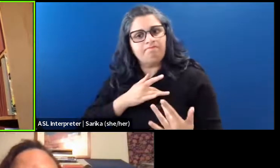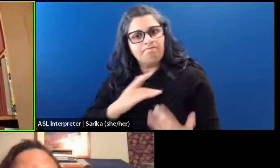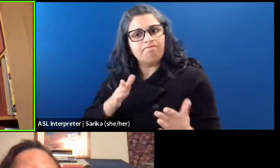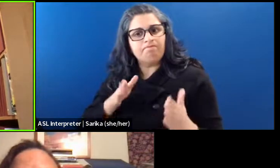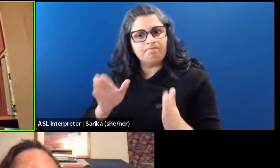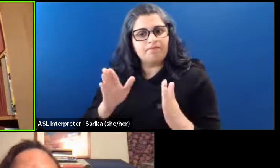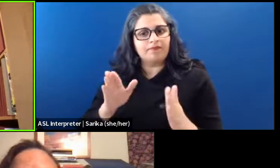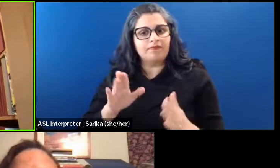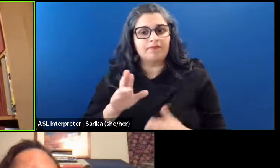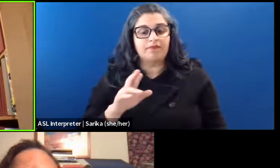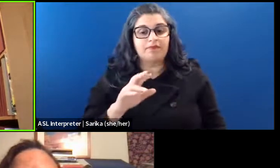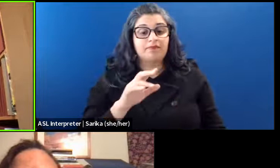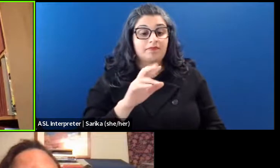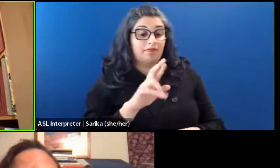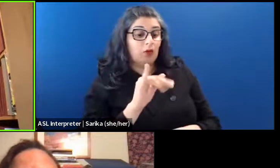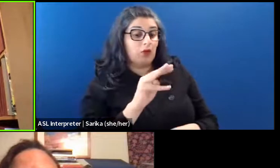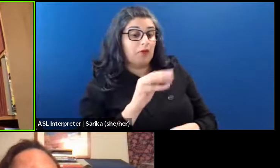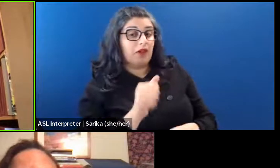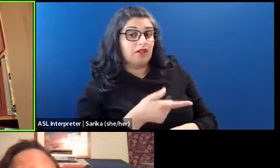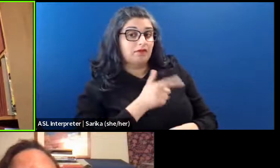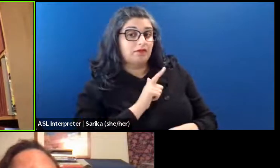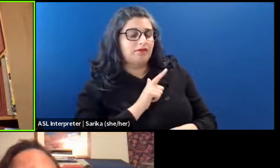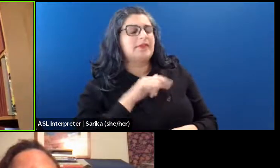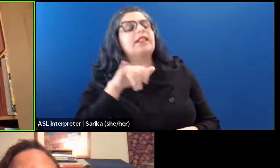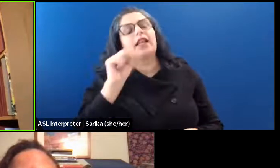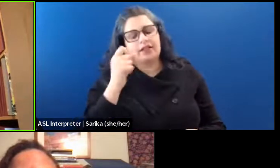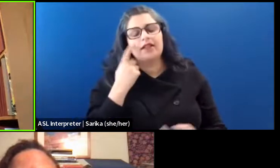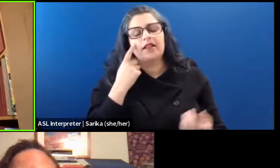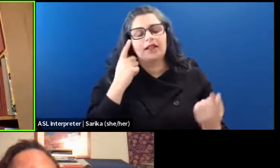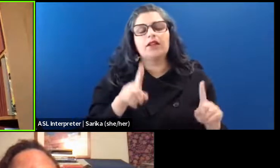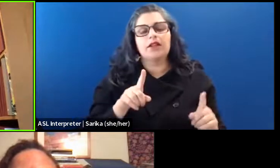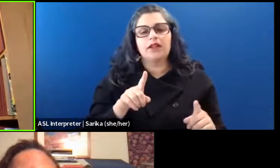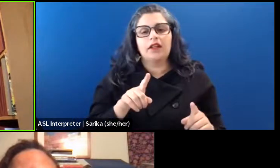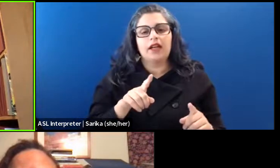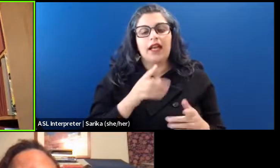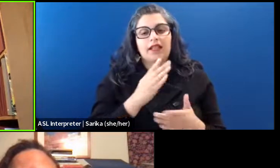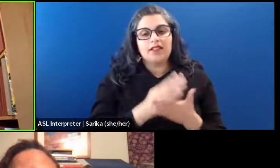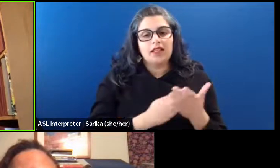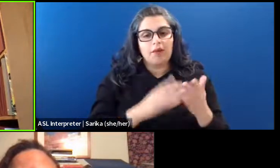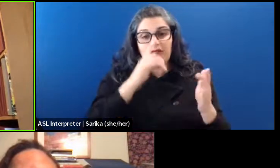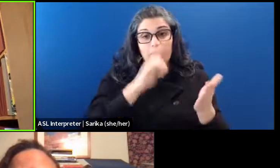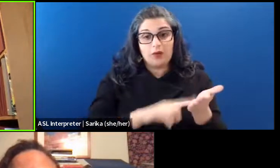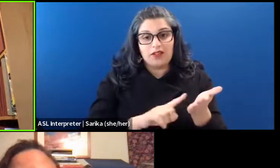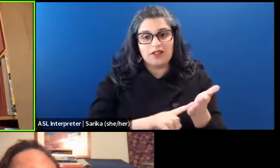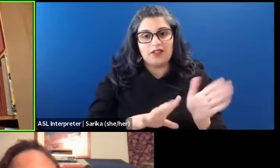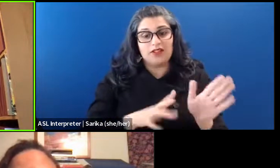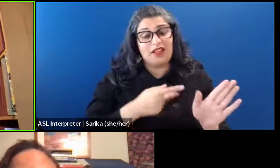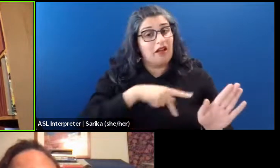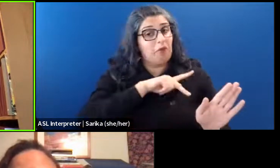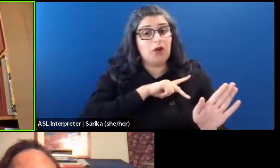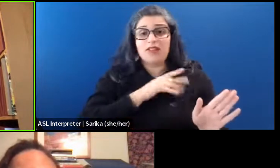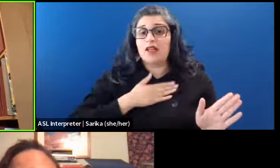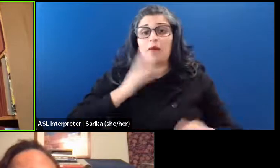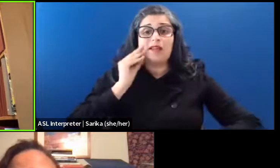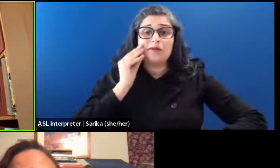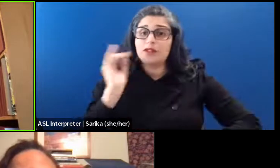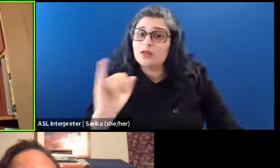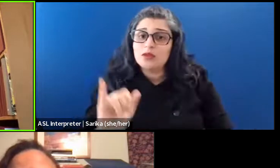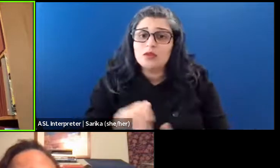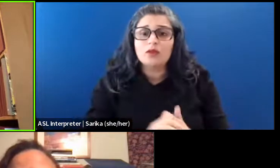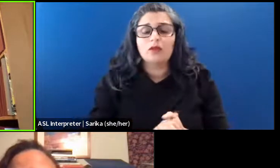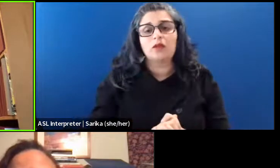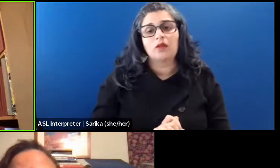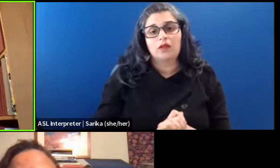I would say that's true. And I would say that some of what has come up in research, and I would say this personally as well, is that there are